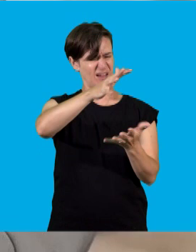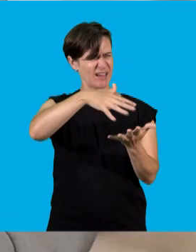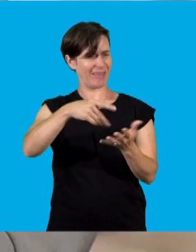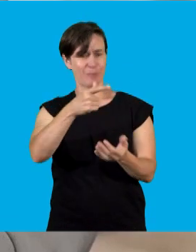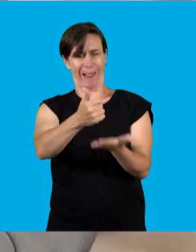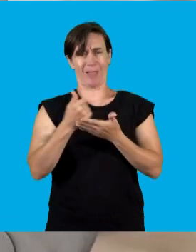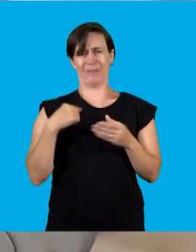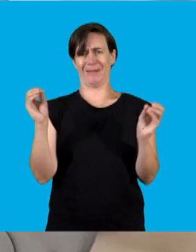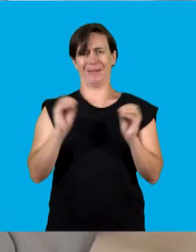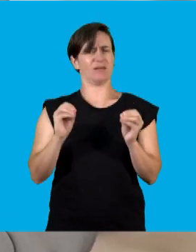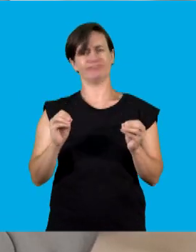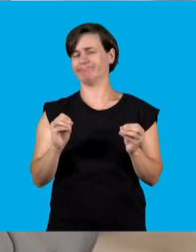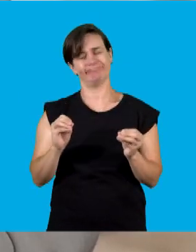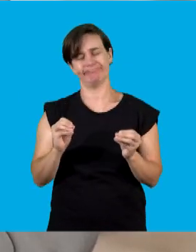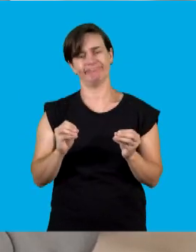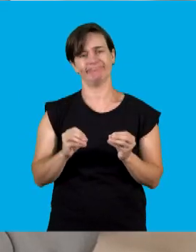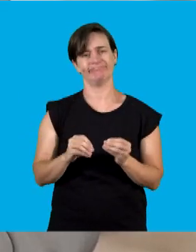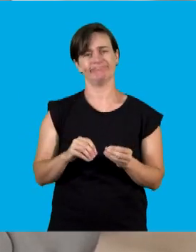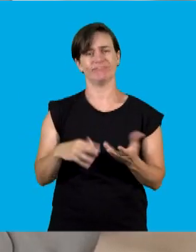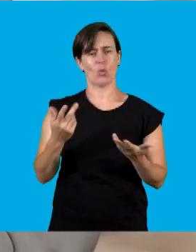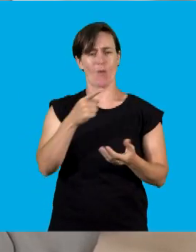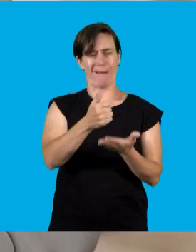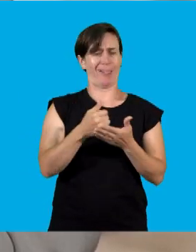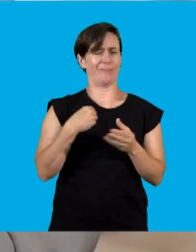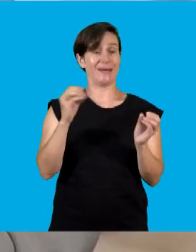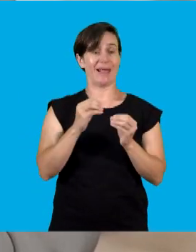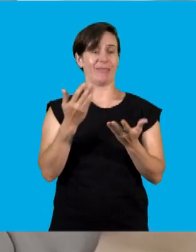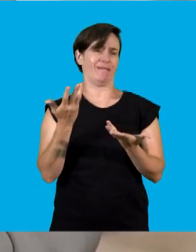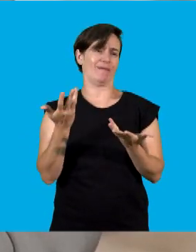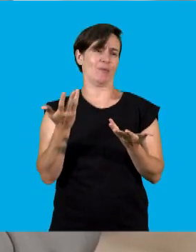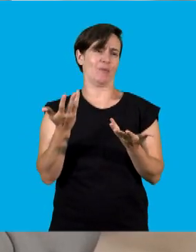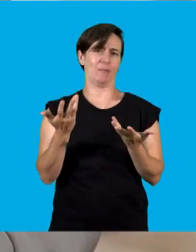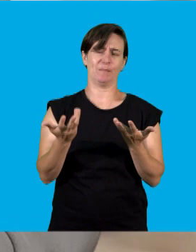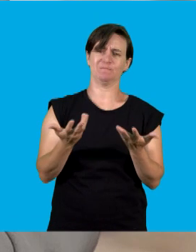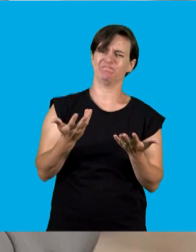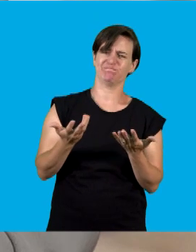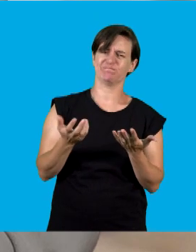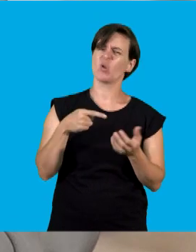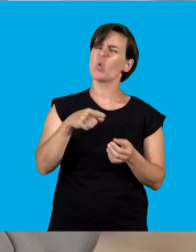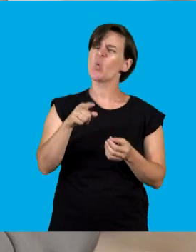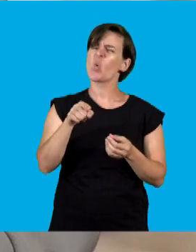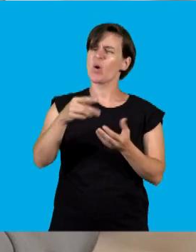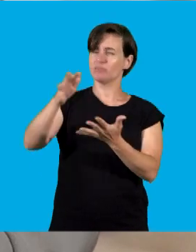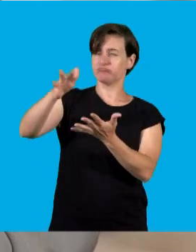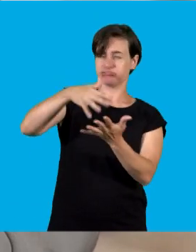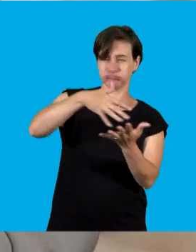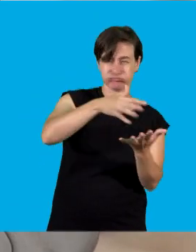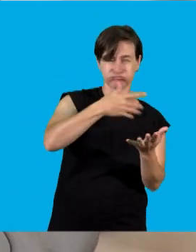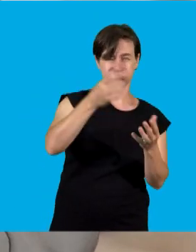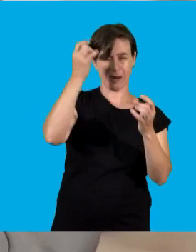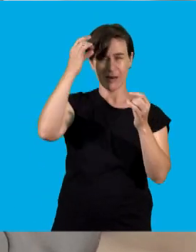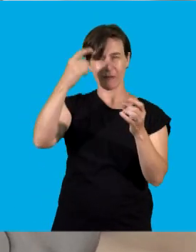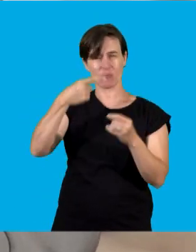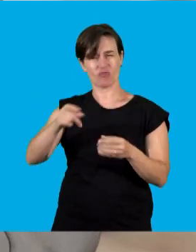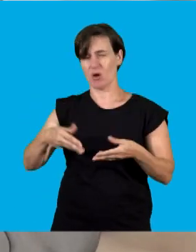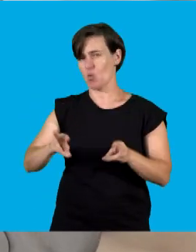is useless maybe, or it's not objective, it's biased maybe. We don't need that. So what is the criteria? So the first thing